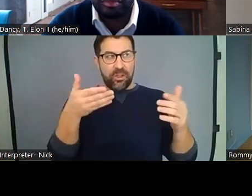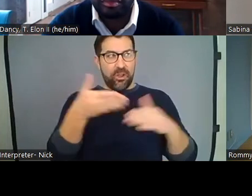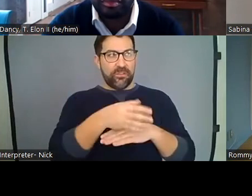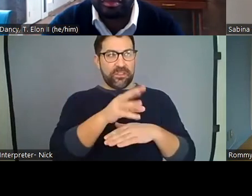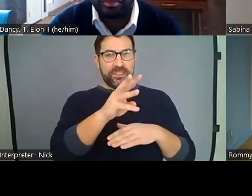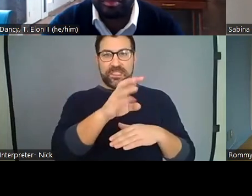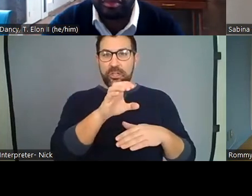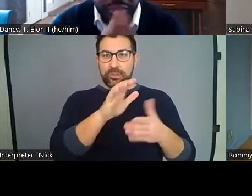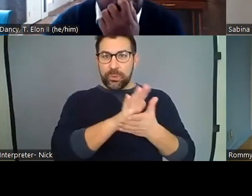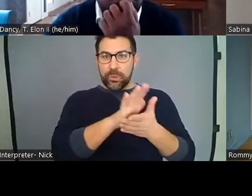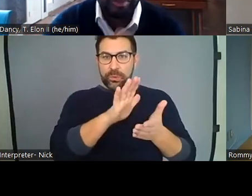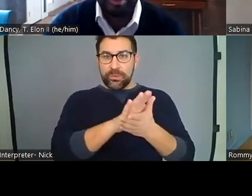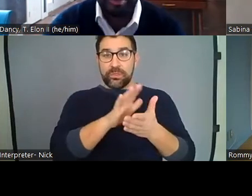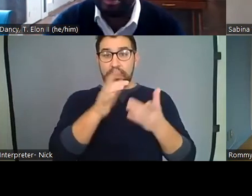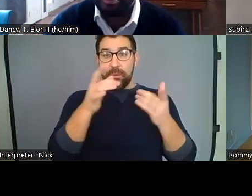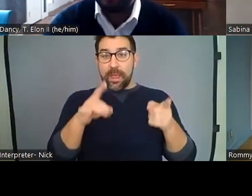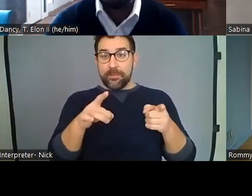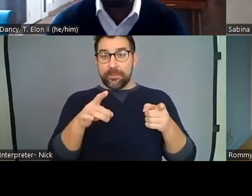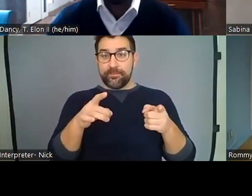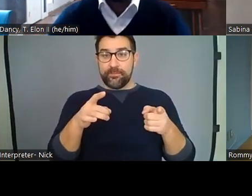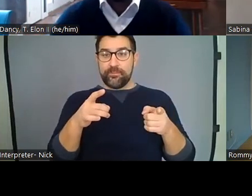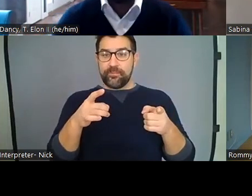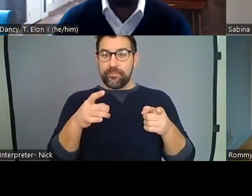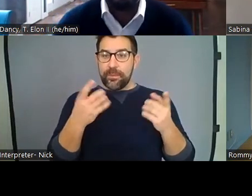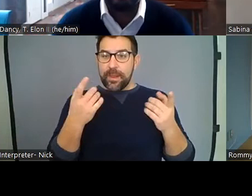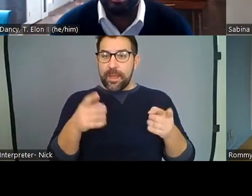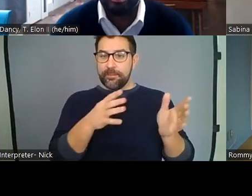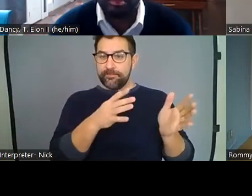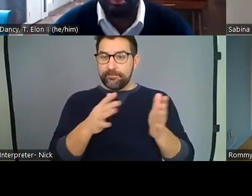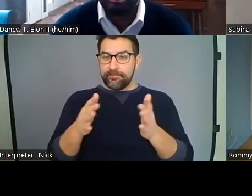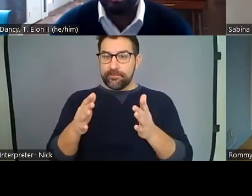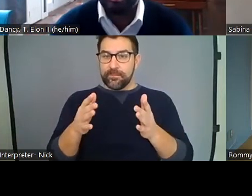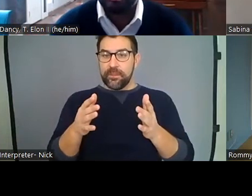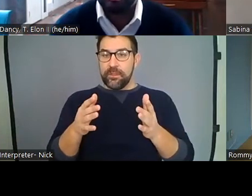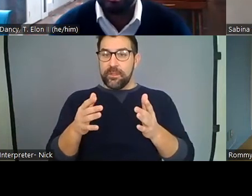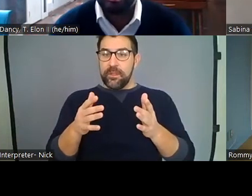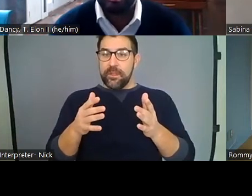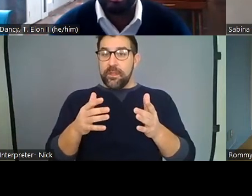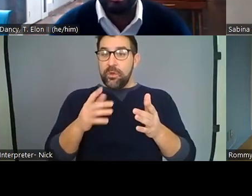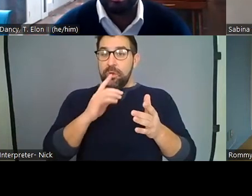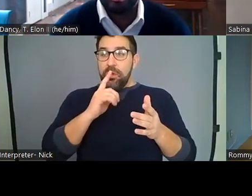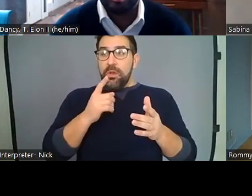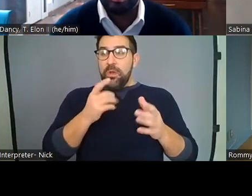600 schools. So the way that it kind of had happened was just being in